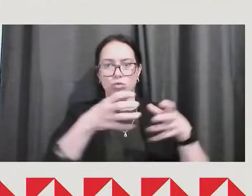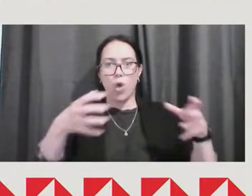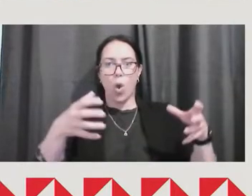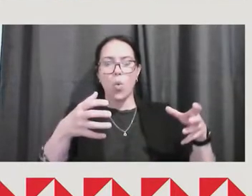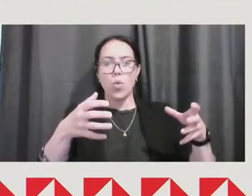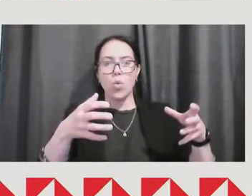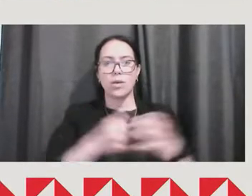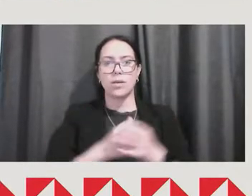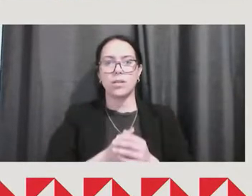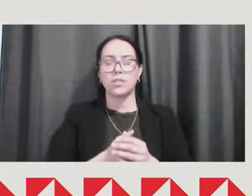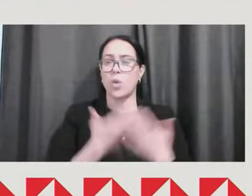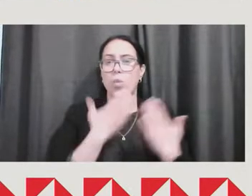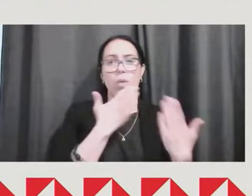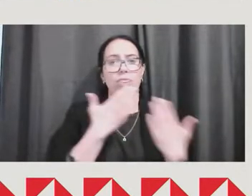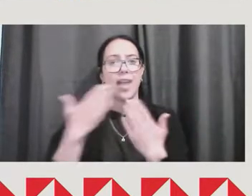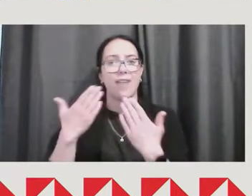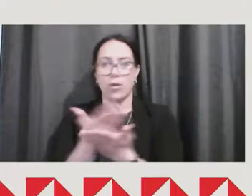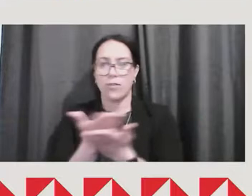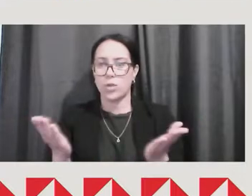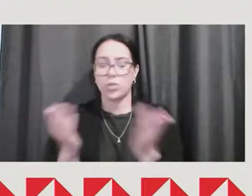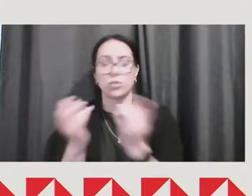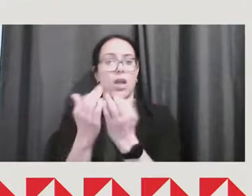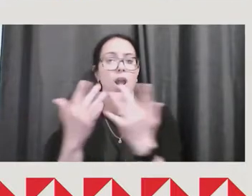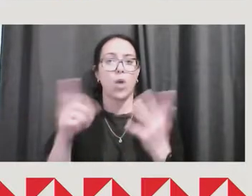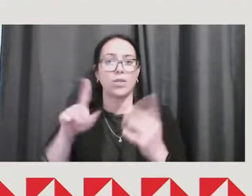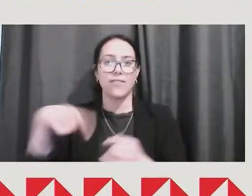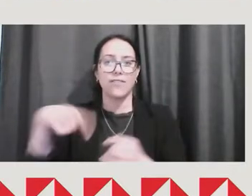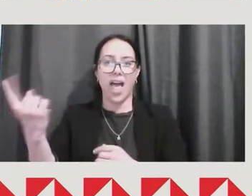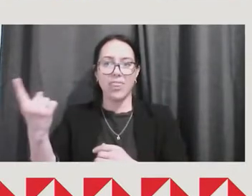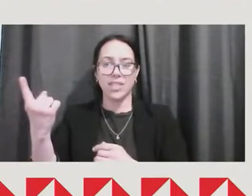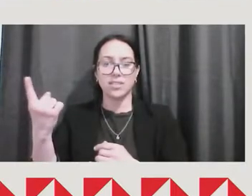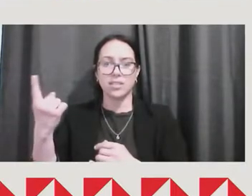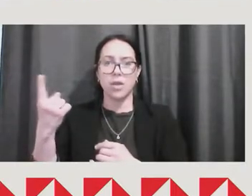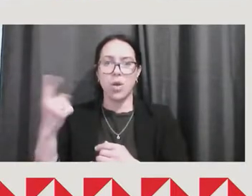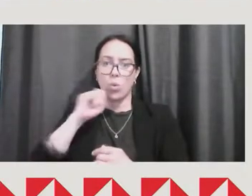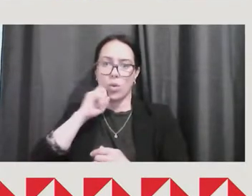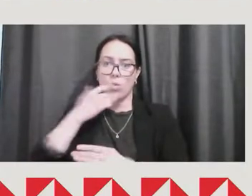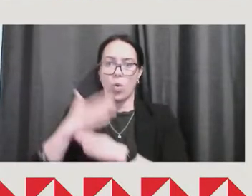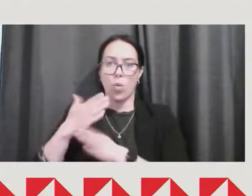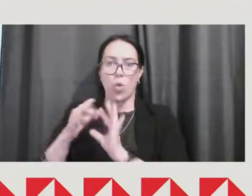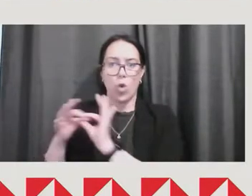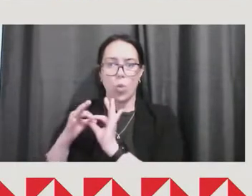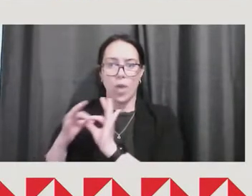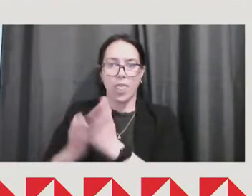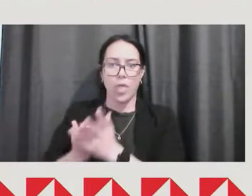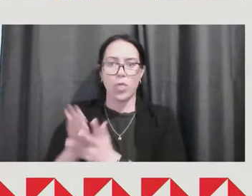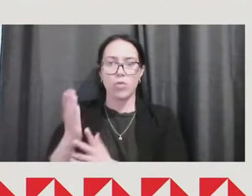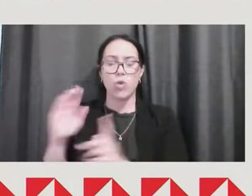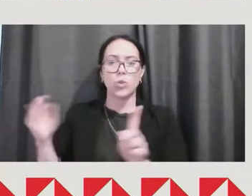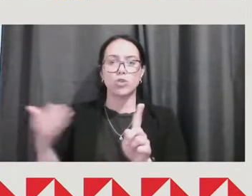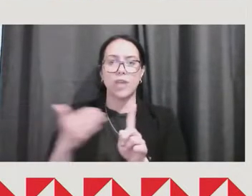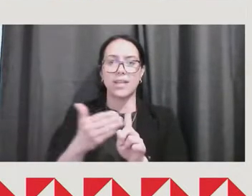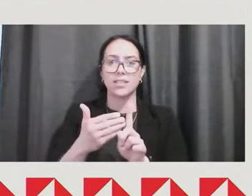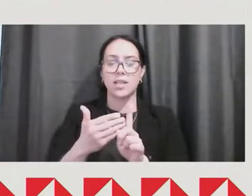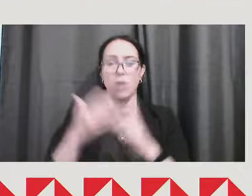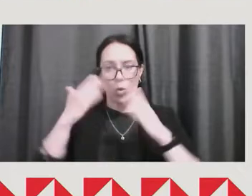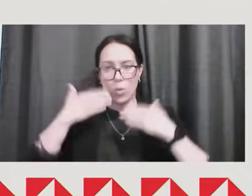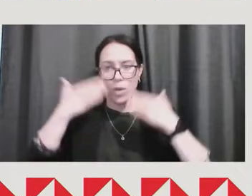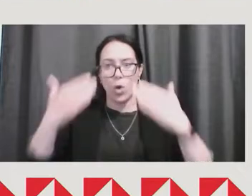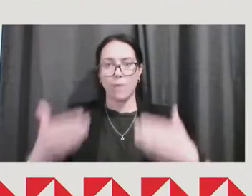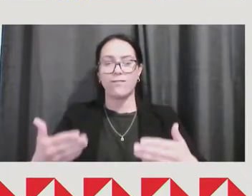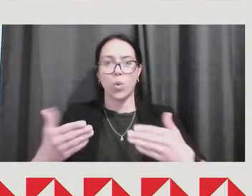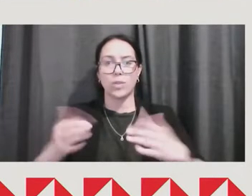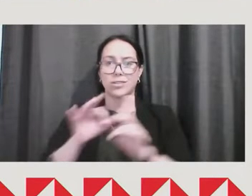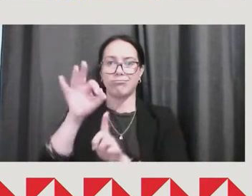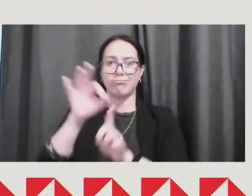for you three um and the many others that we've continued to work with throughout the strategy and we look forward to Growing all the opportunities throughout the